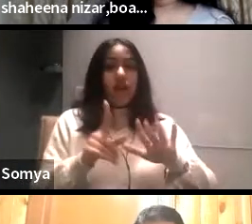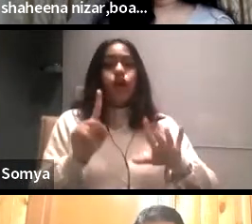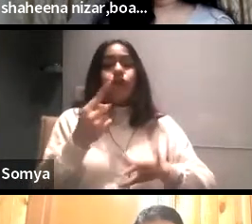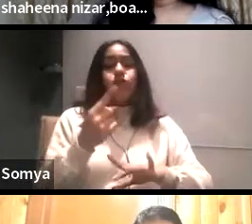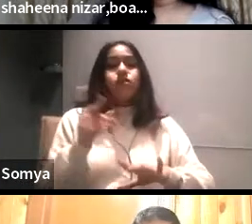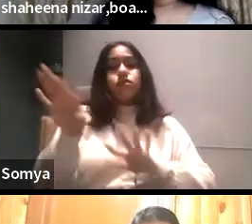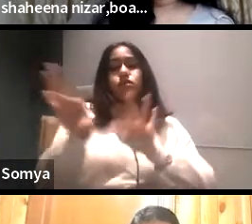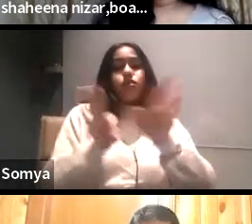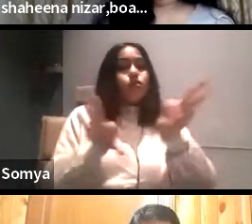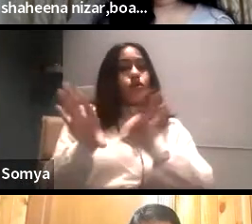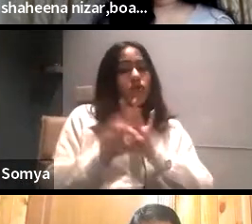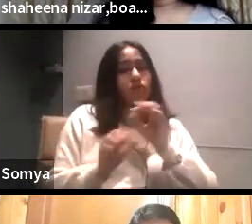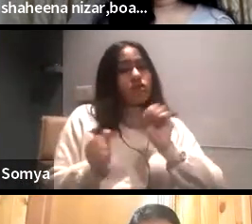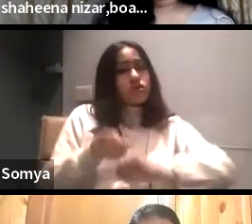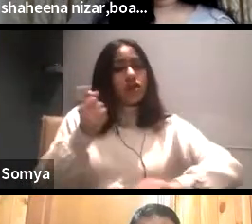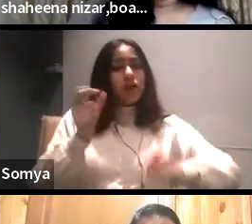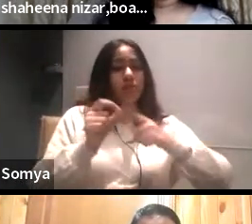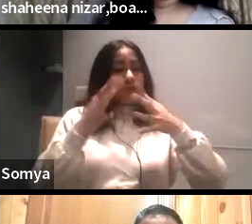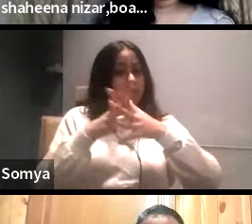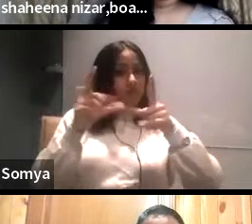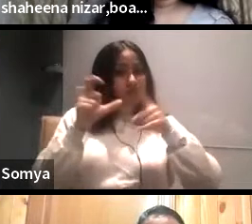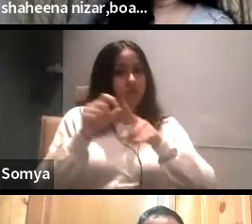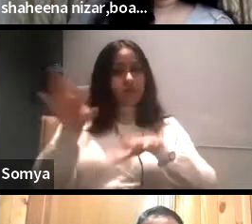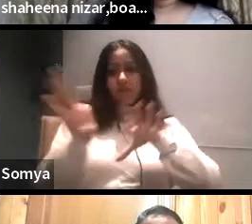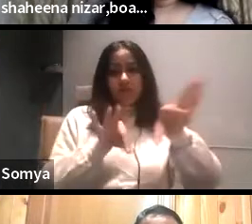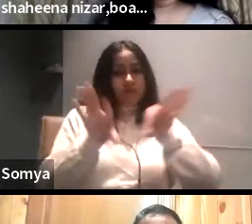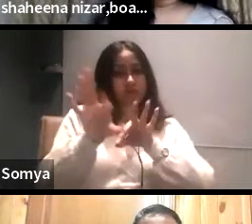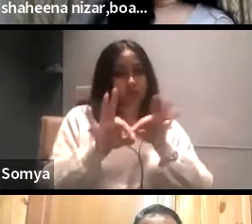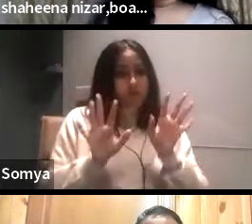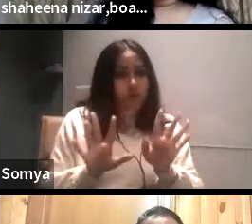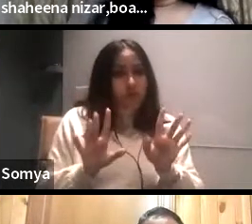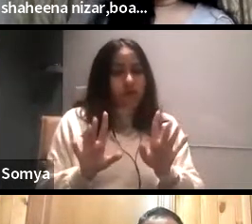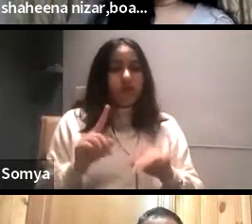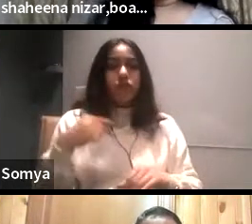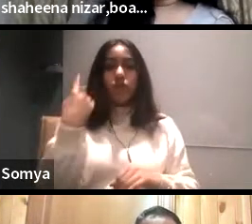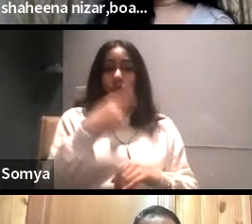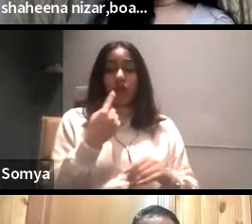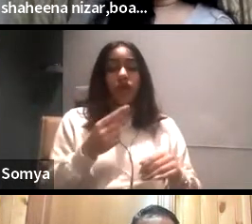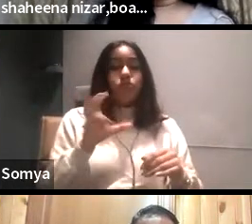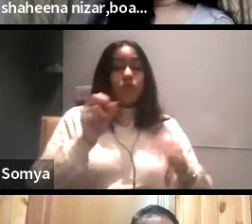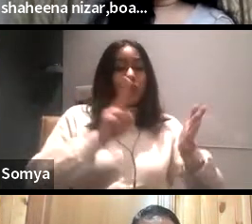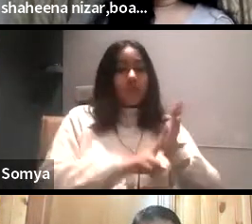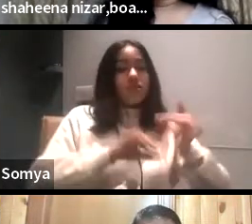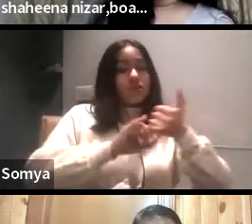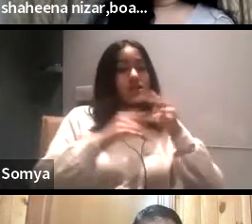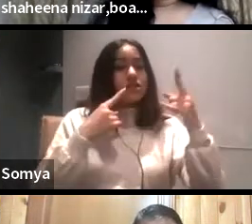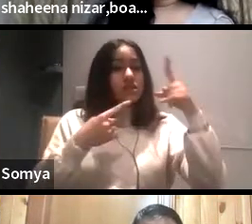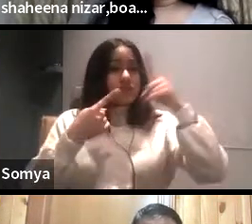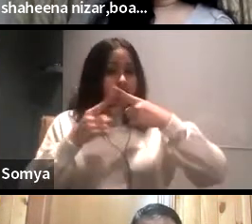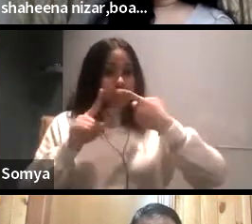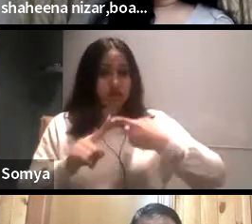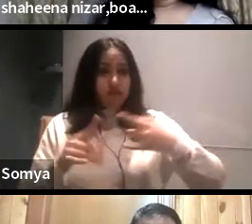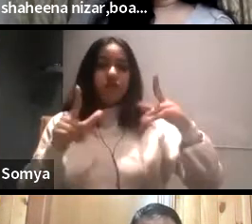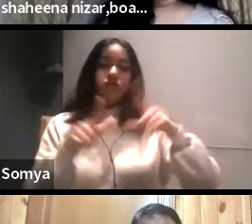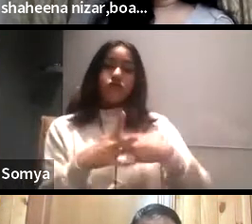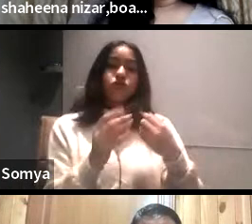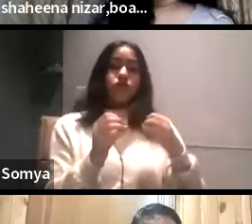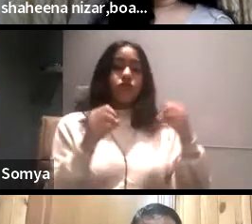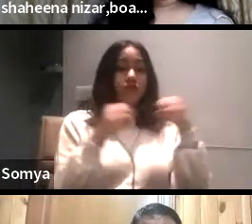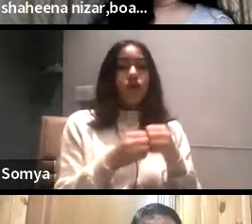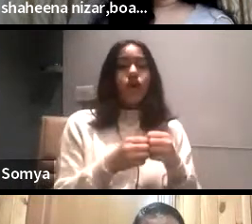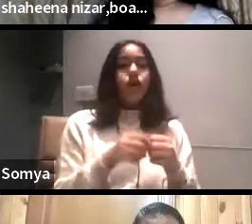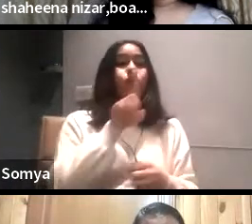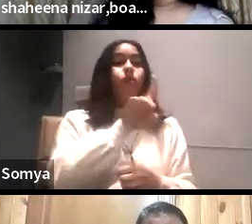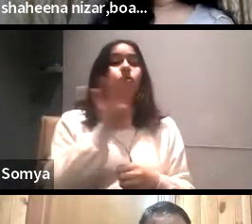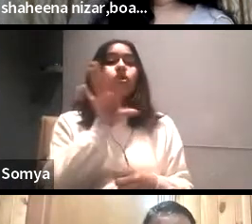hire people with disability, for on-site jobs. And within few weeks, in